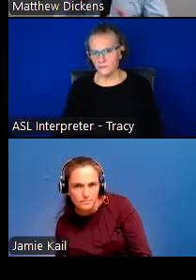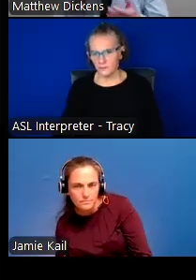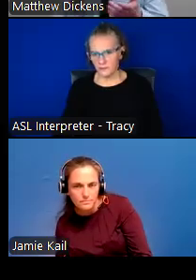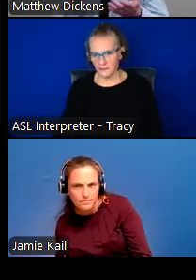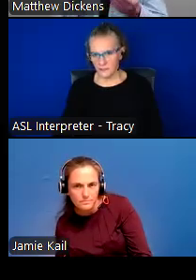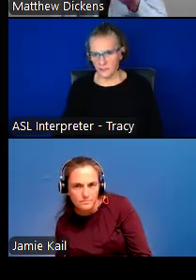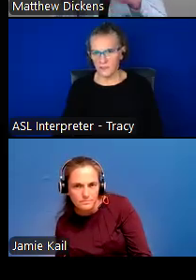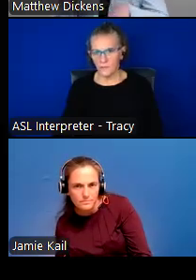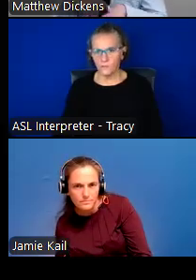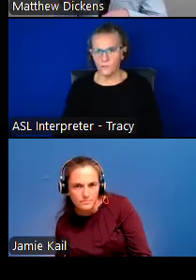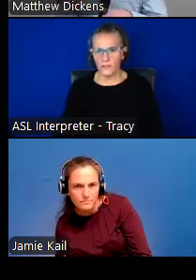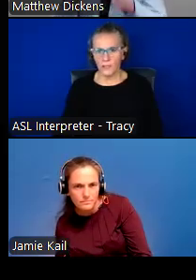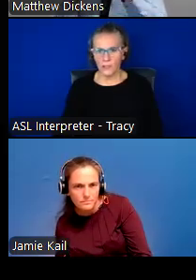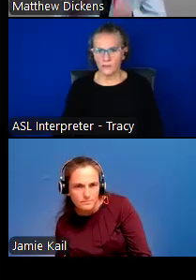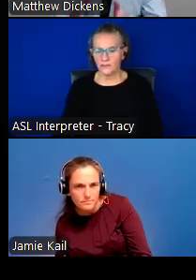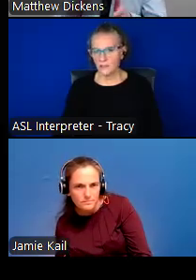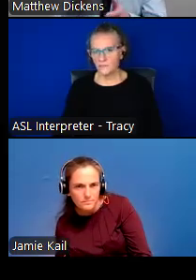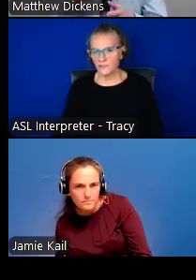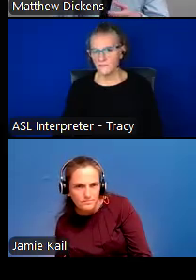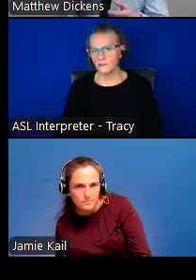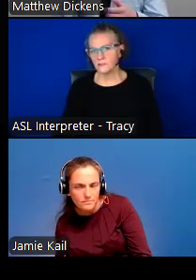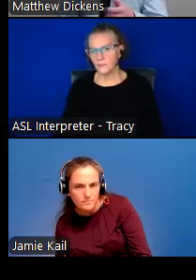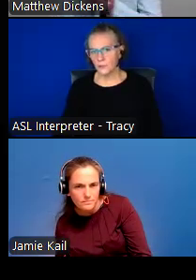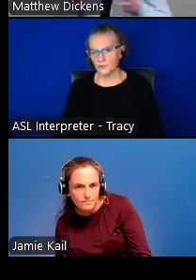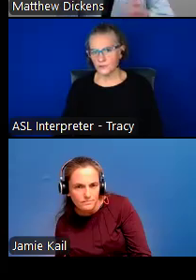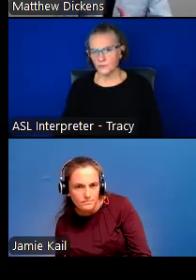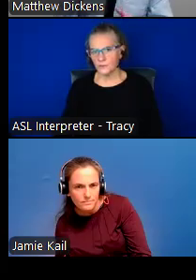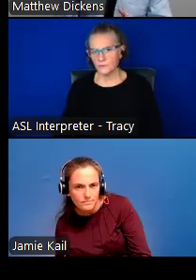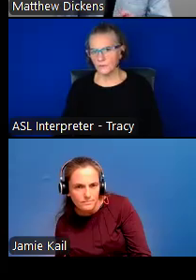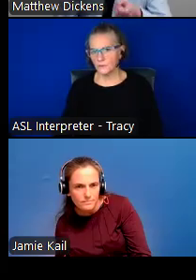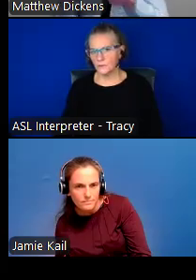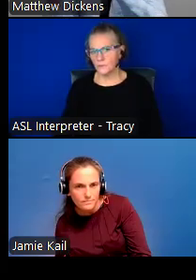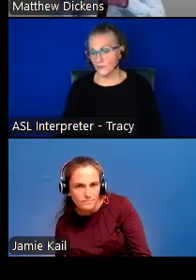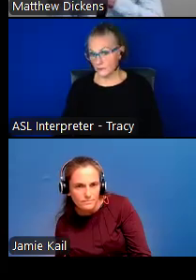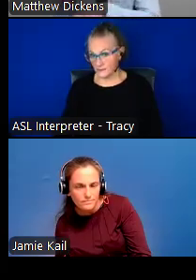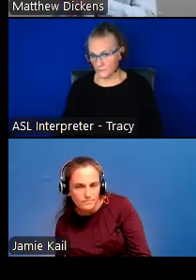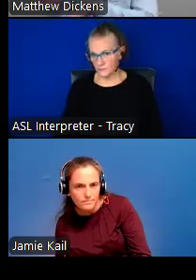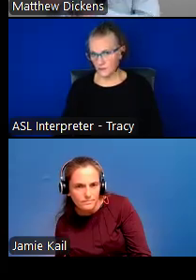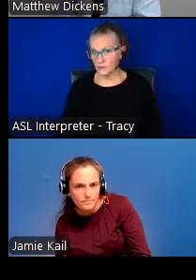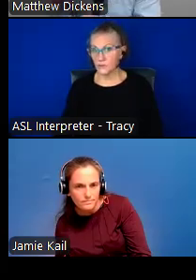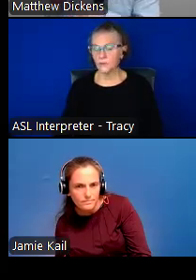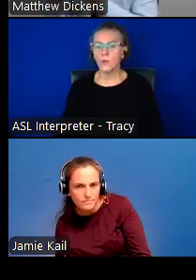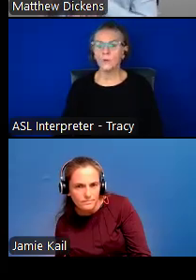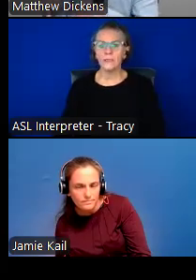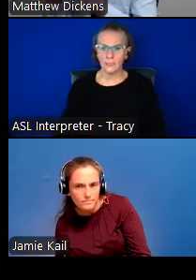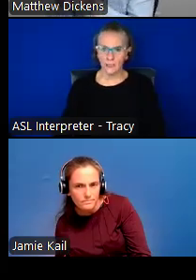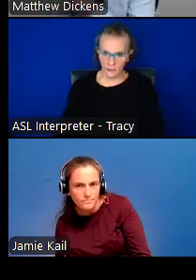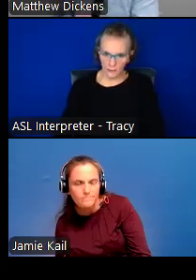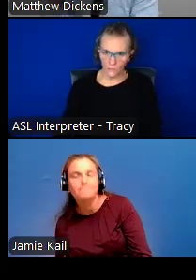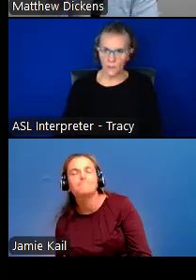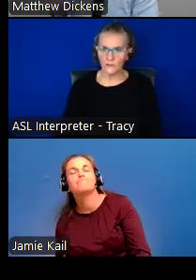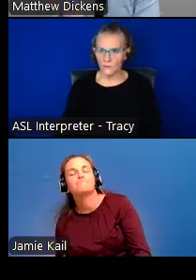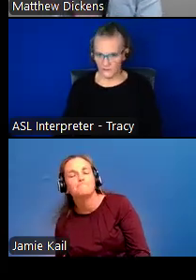with disabilities, where, because a lot of times there's a person without a disability